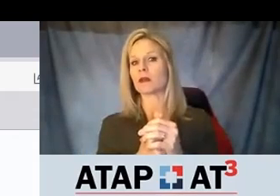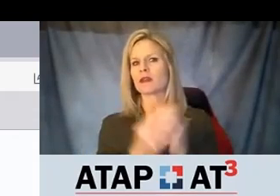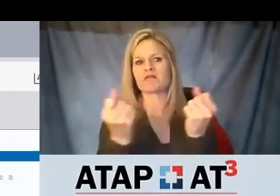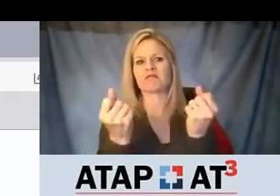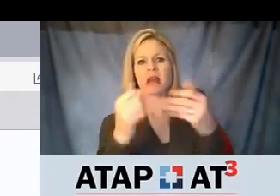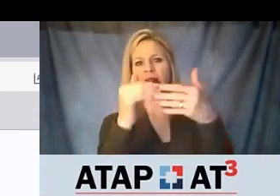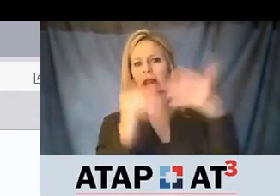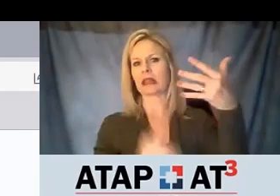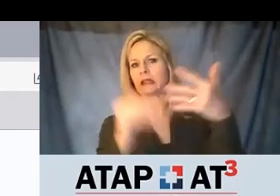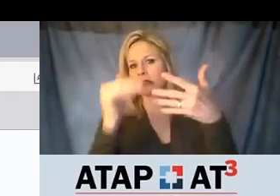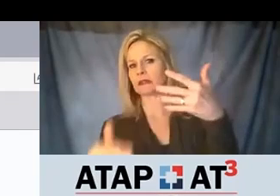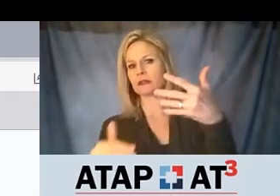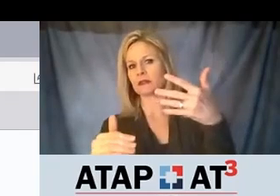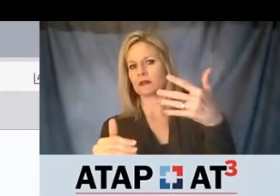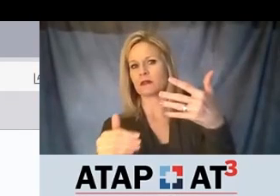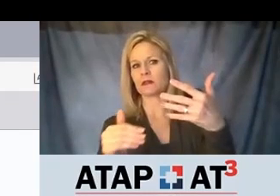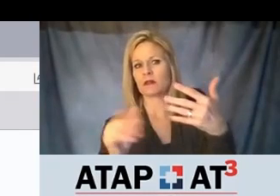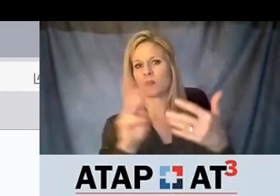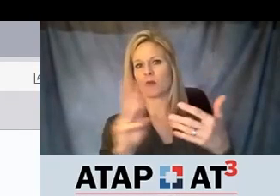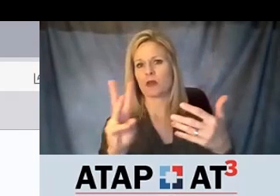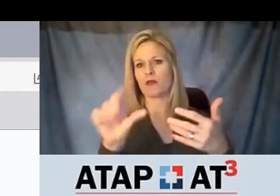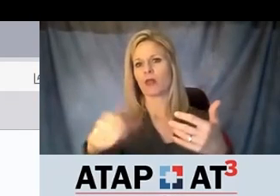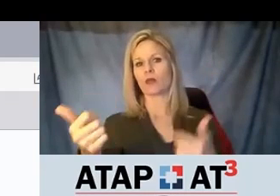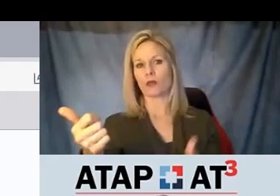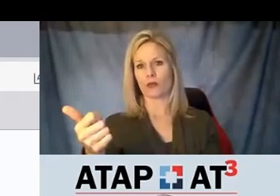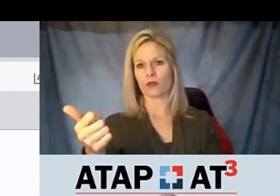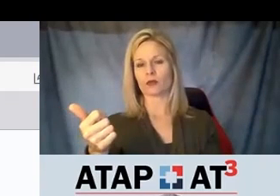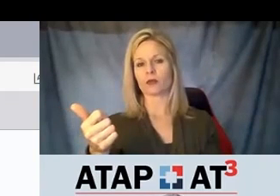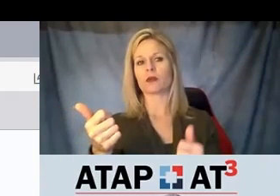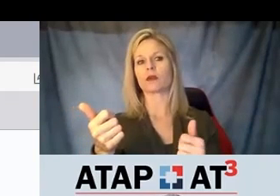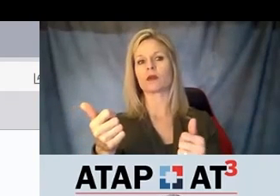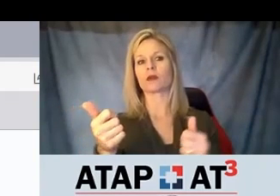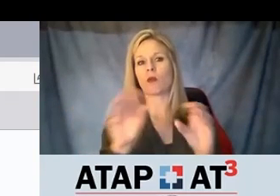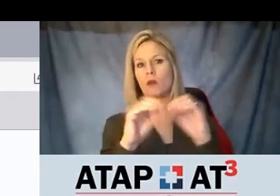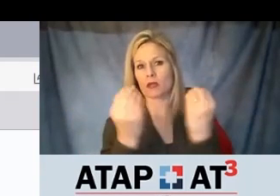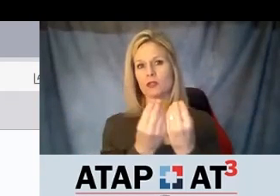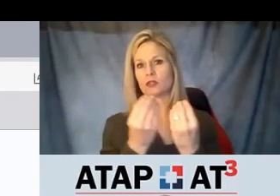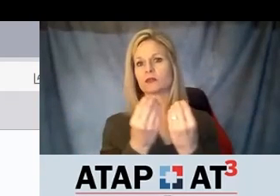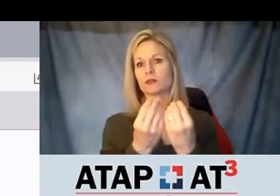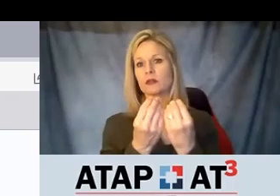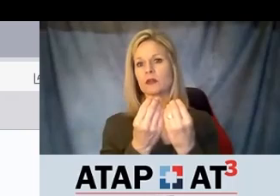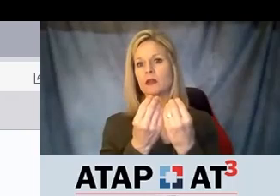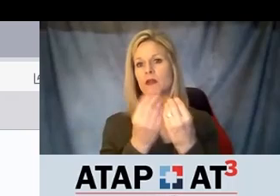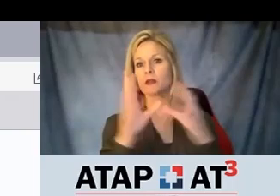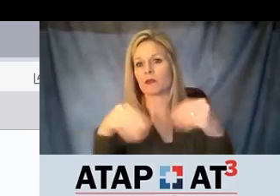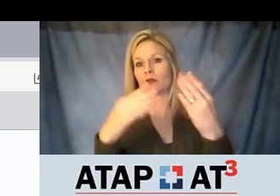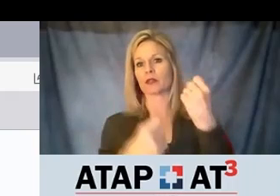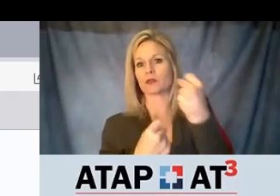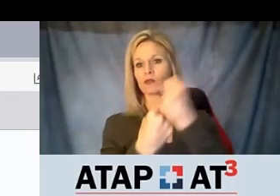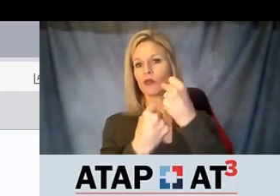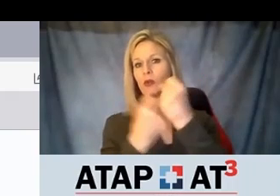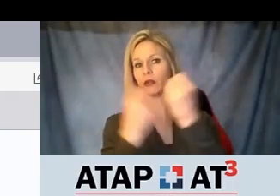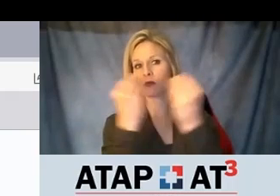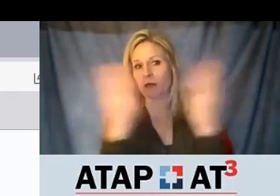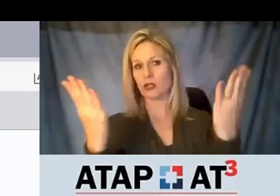list on this website of other organizations that will offer support and information